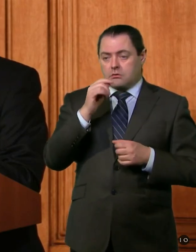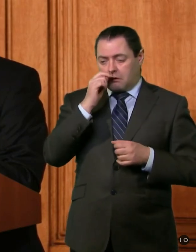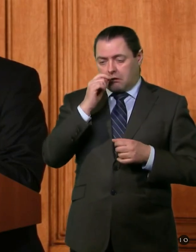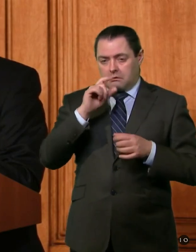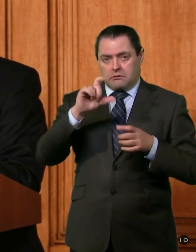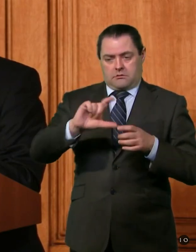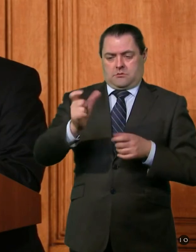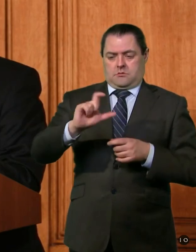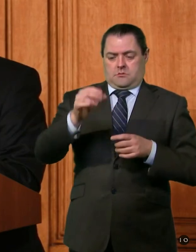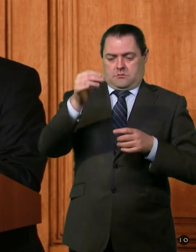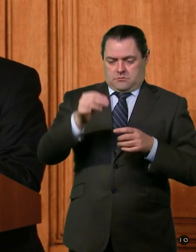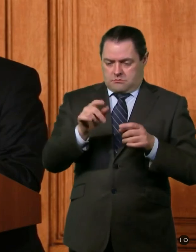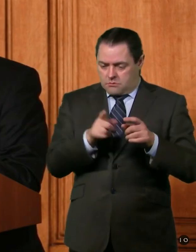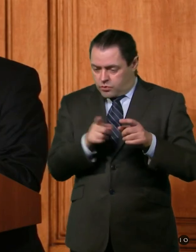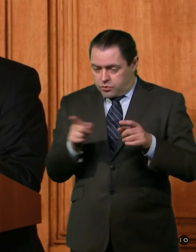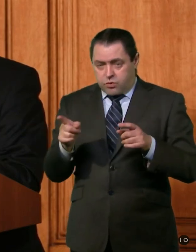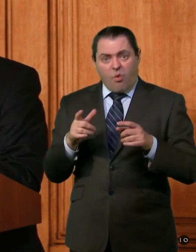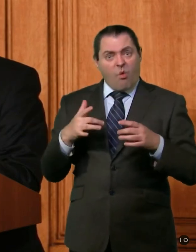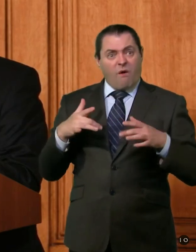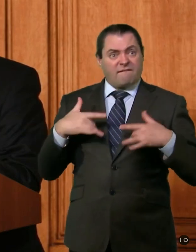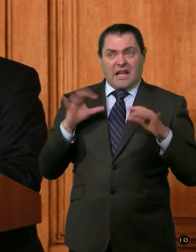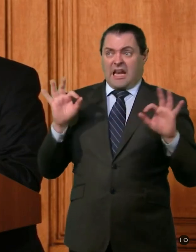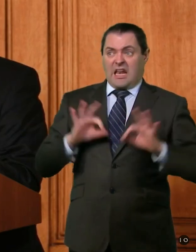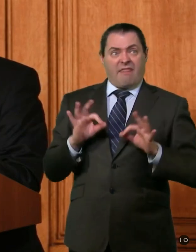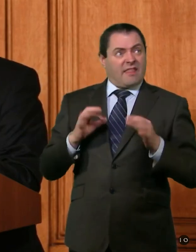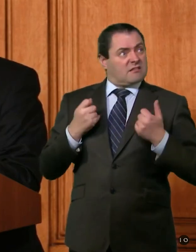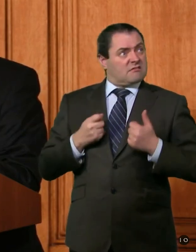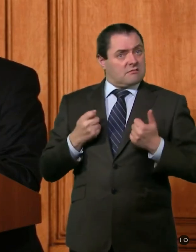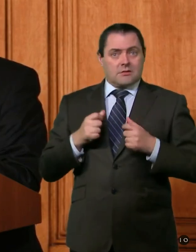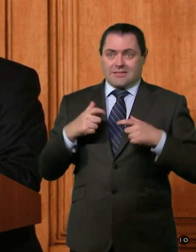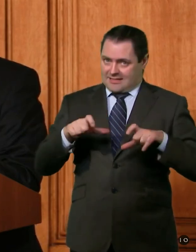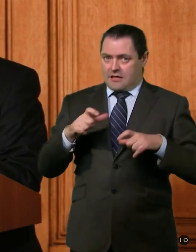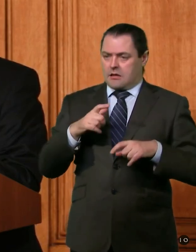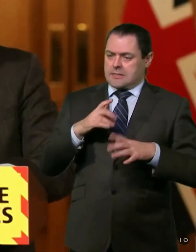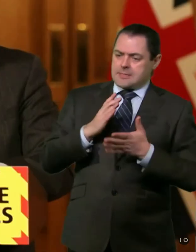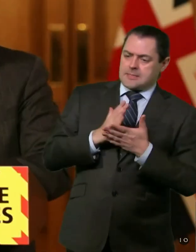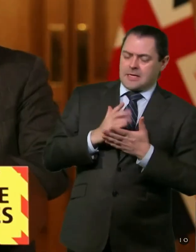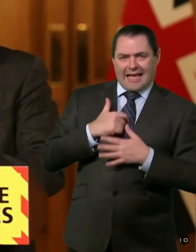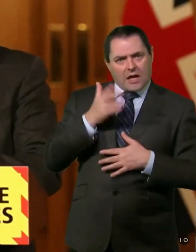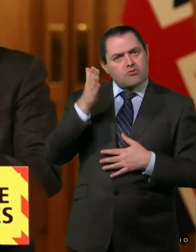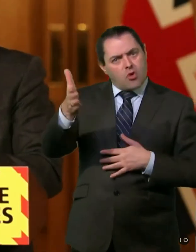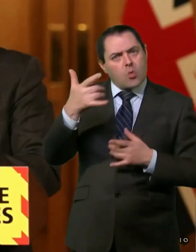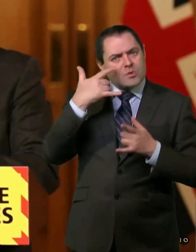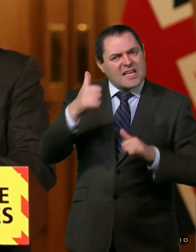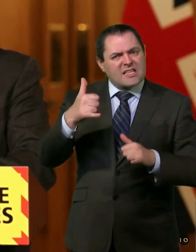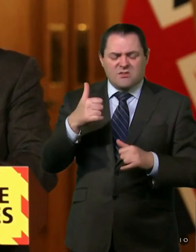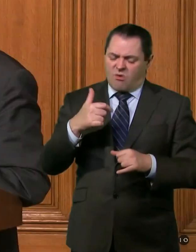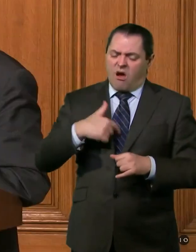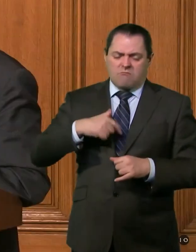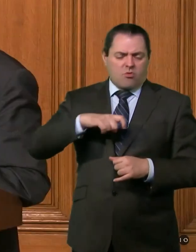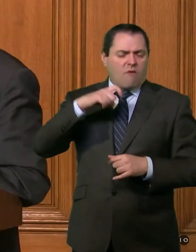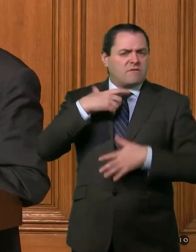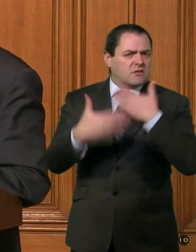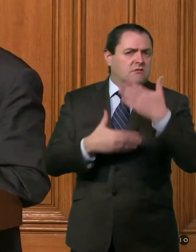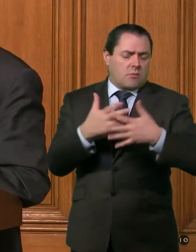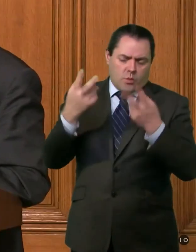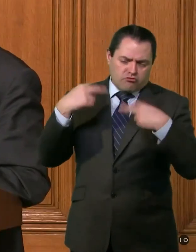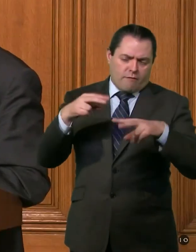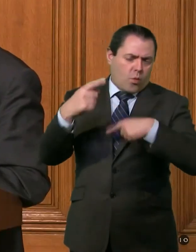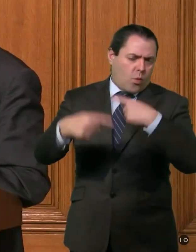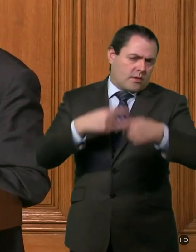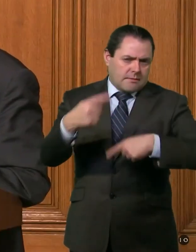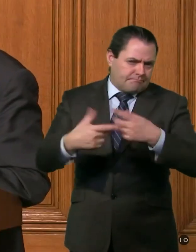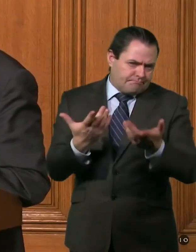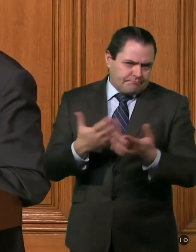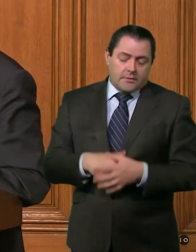And so from that perspective, we'll keep it under review. And then on the question, just to be absolutely clear, the 30